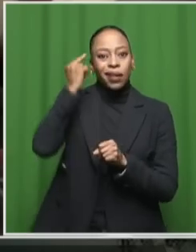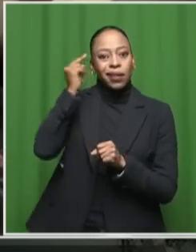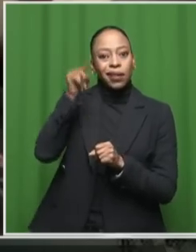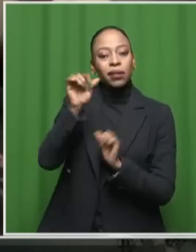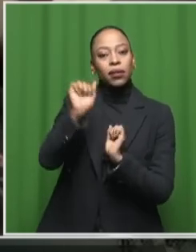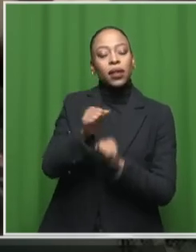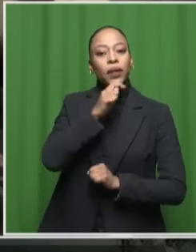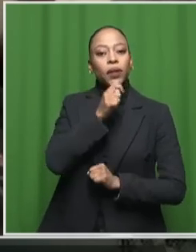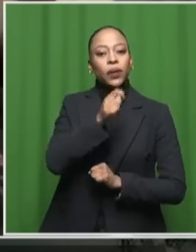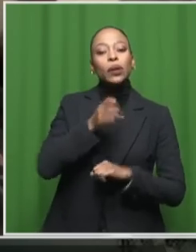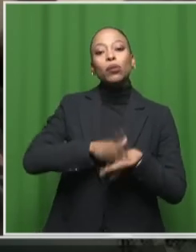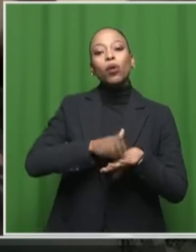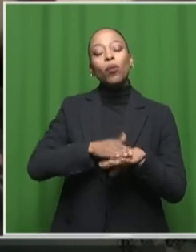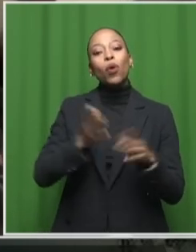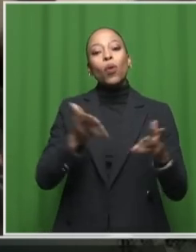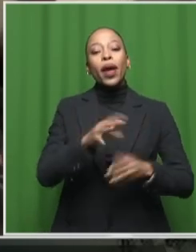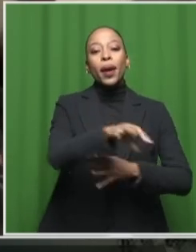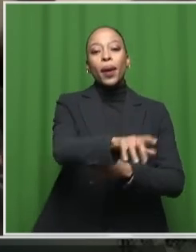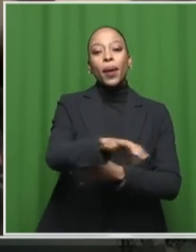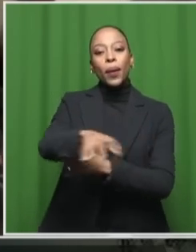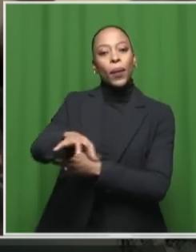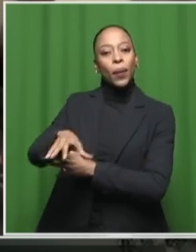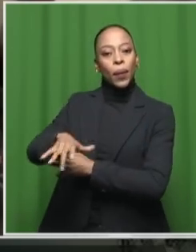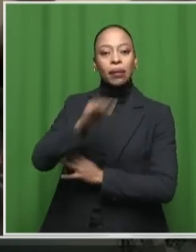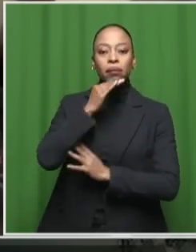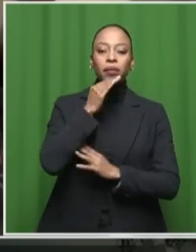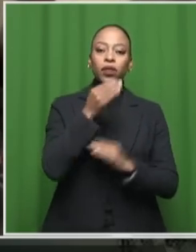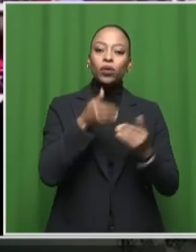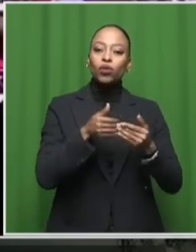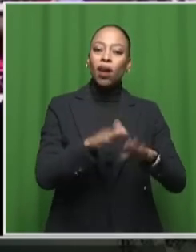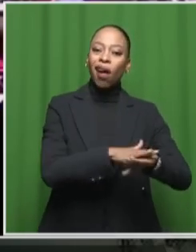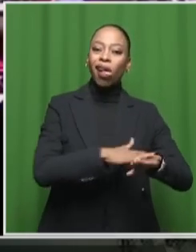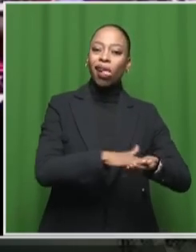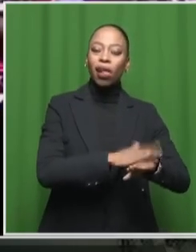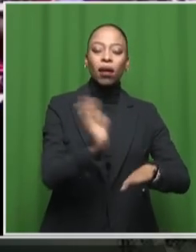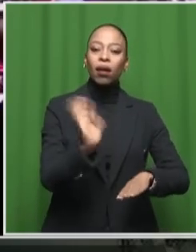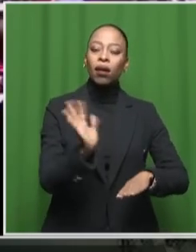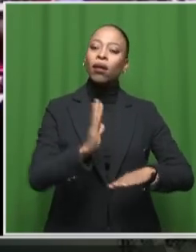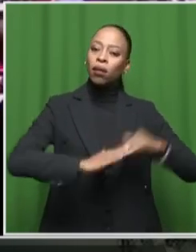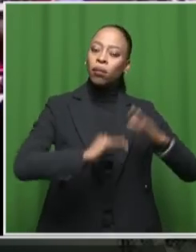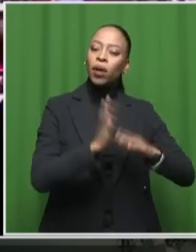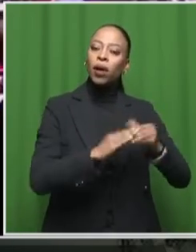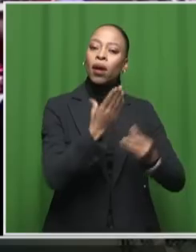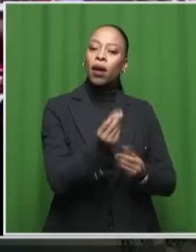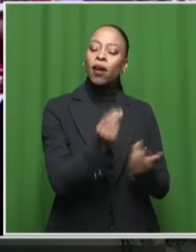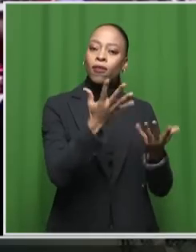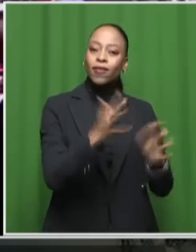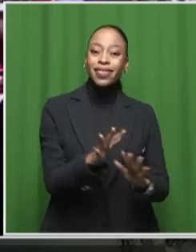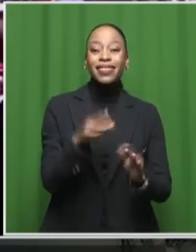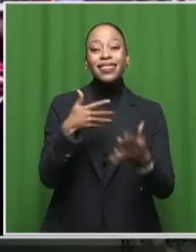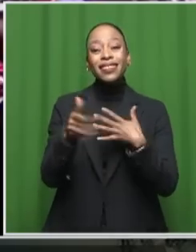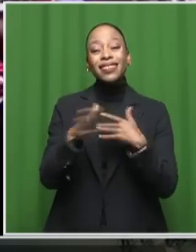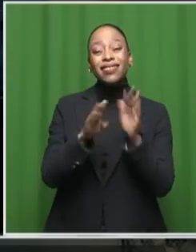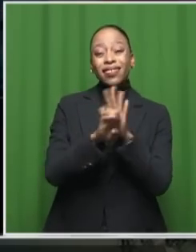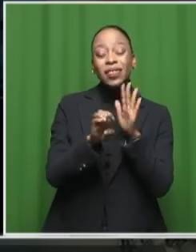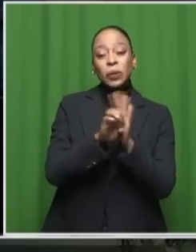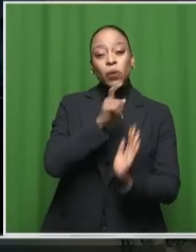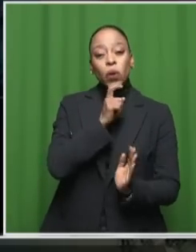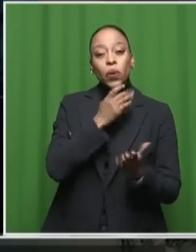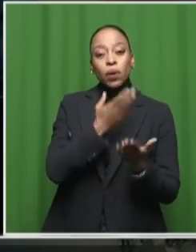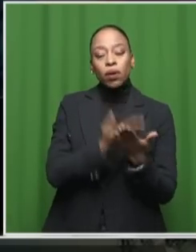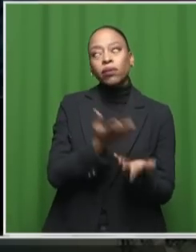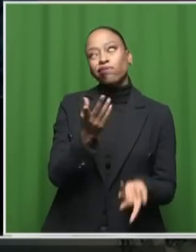true, especially also in the provinces. You're not starting from a clean slate. Take any example. Let me just take